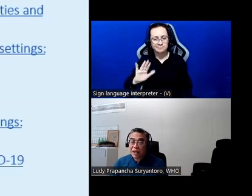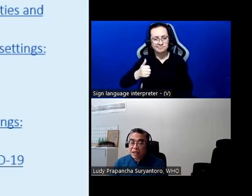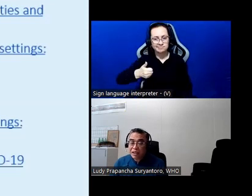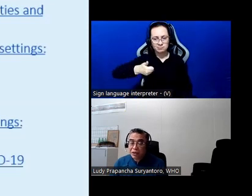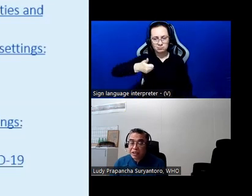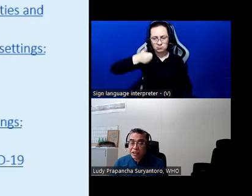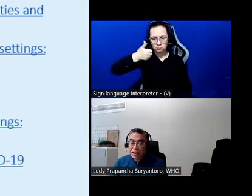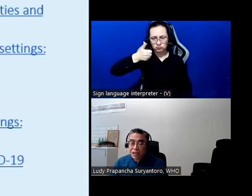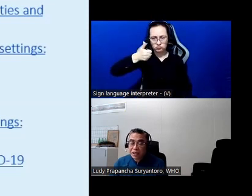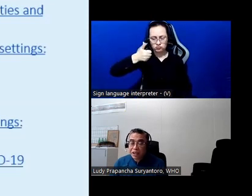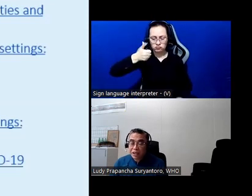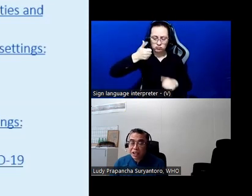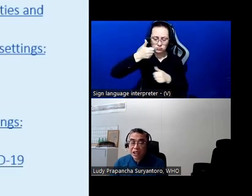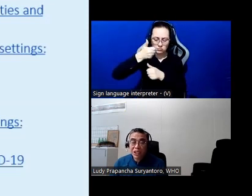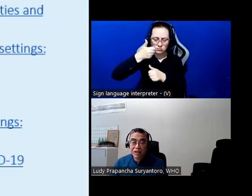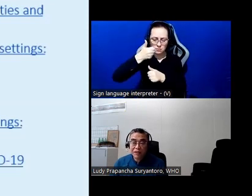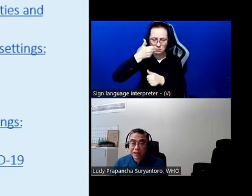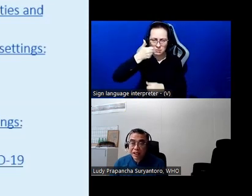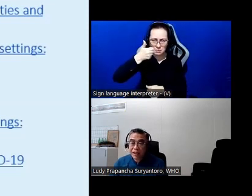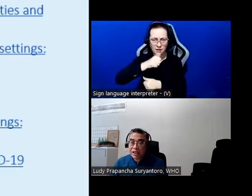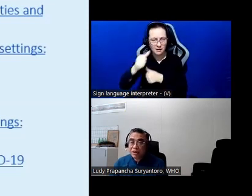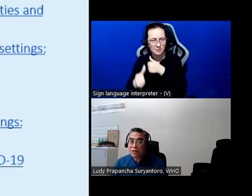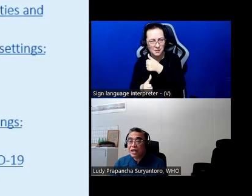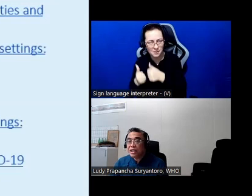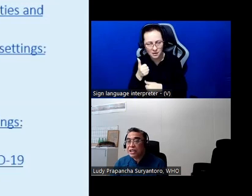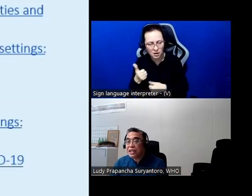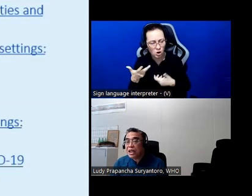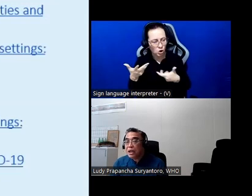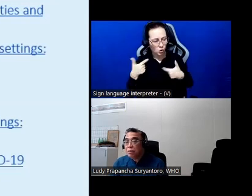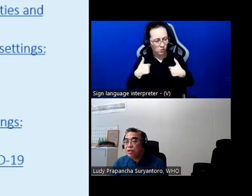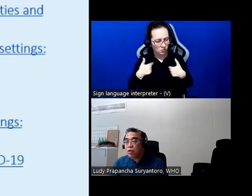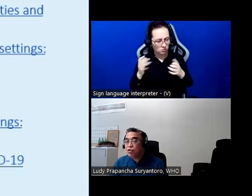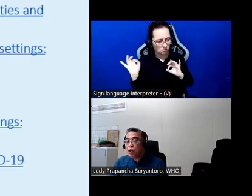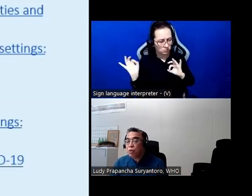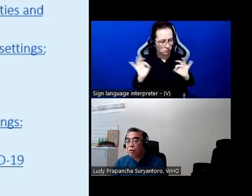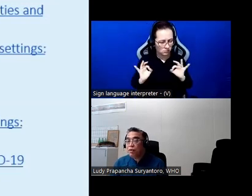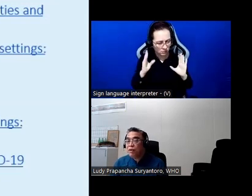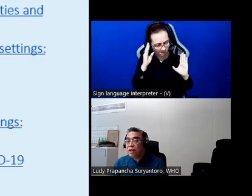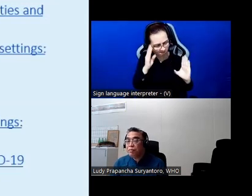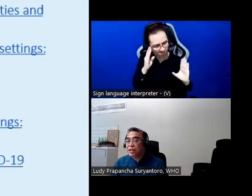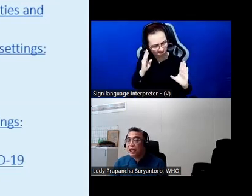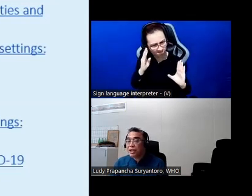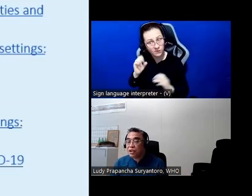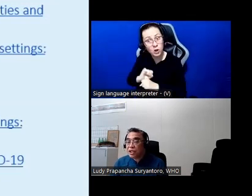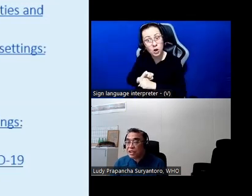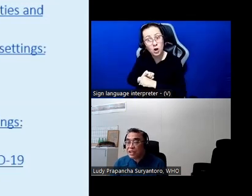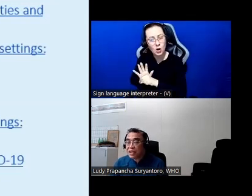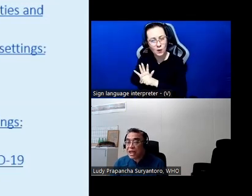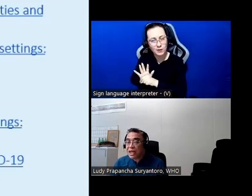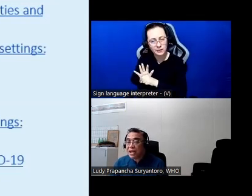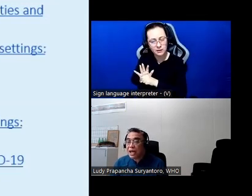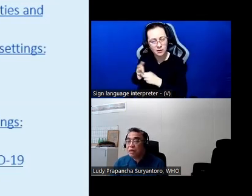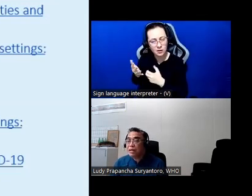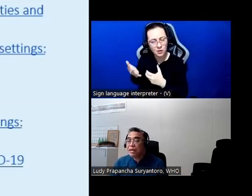further deterioration, the challenges under the COVID-19. But it's also, we provide a practical action in